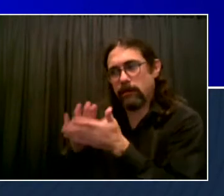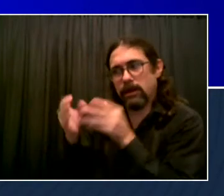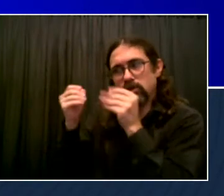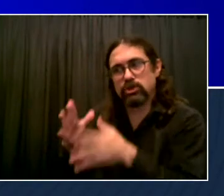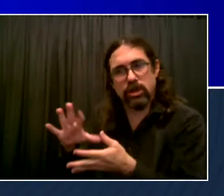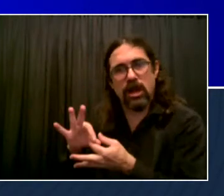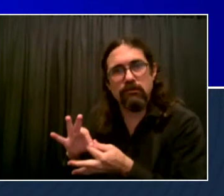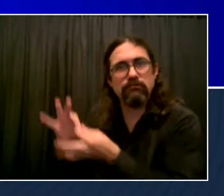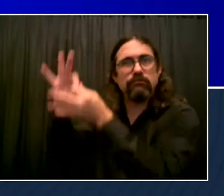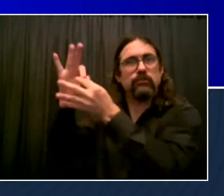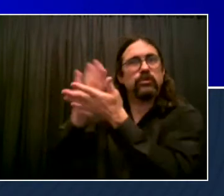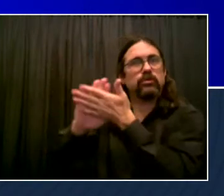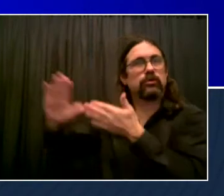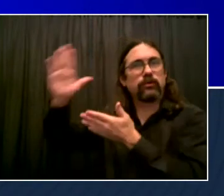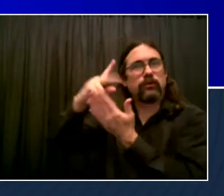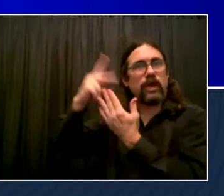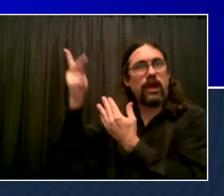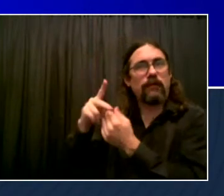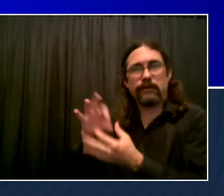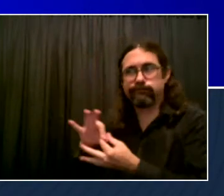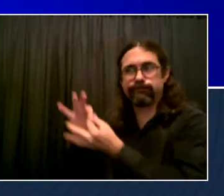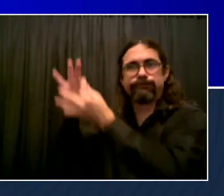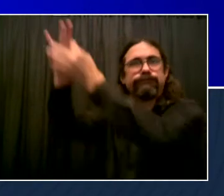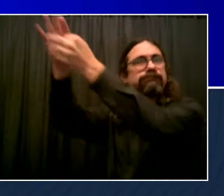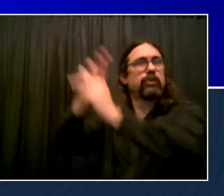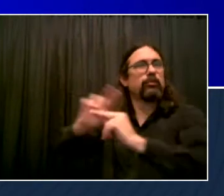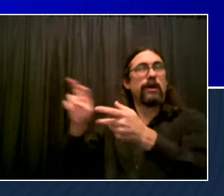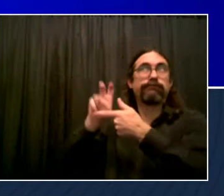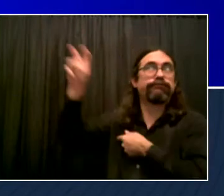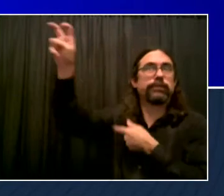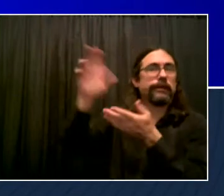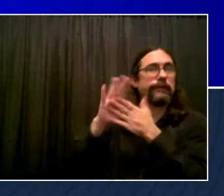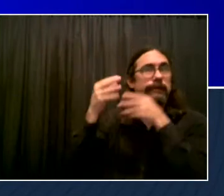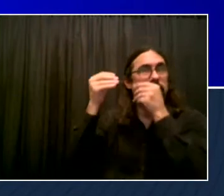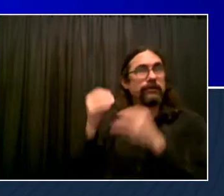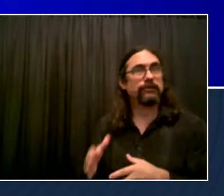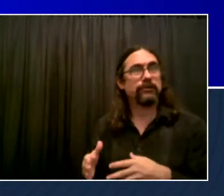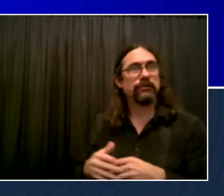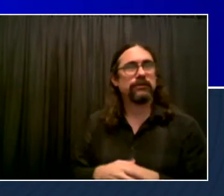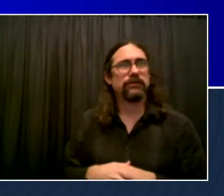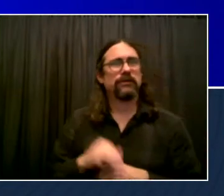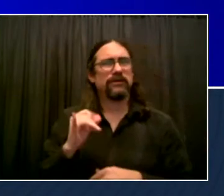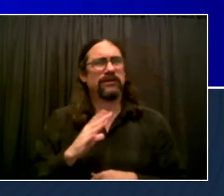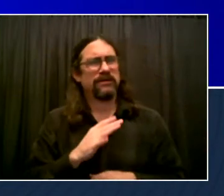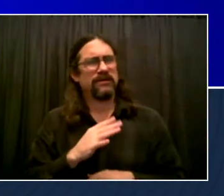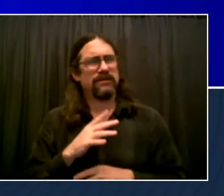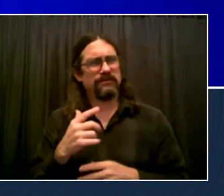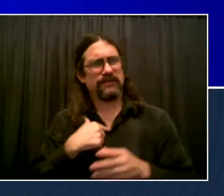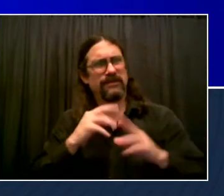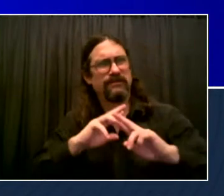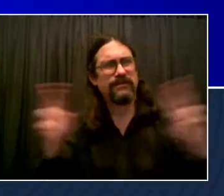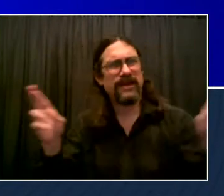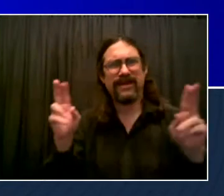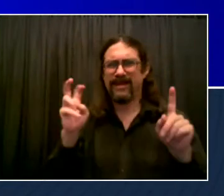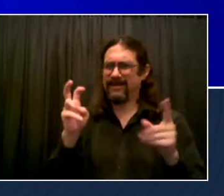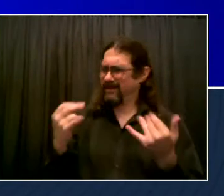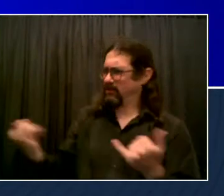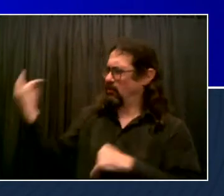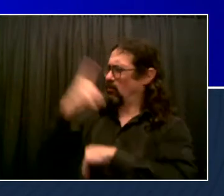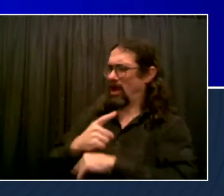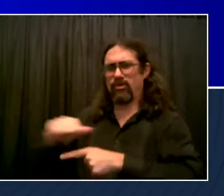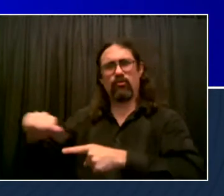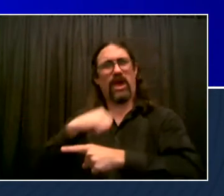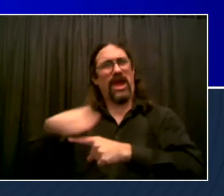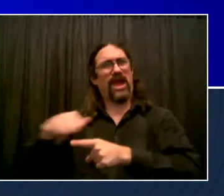out their talents, preparing them to be the teachers of tomorrow. That's amazing to begin with, but second, on the same campus, a new middle